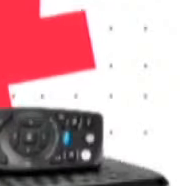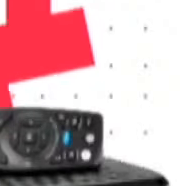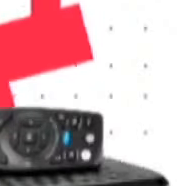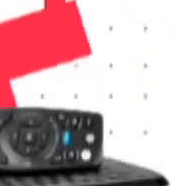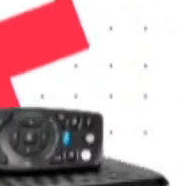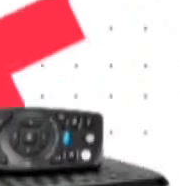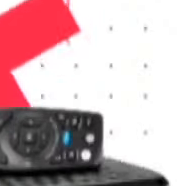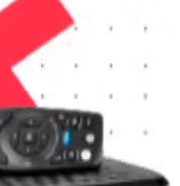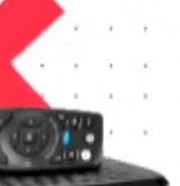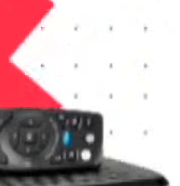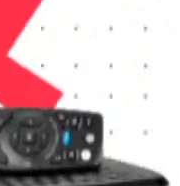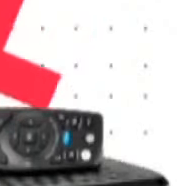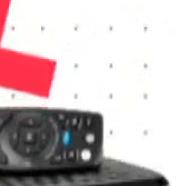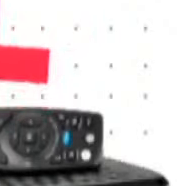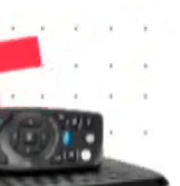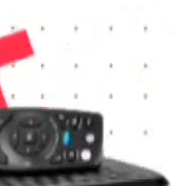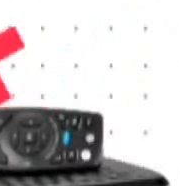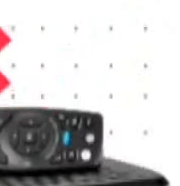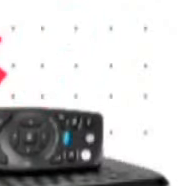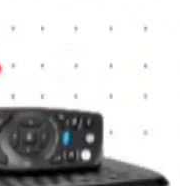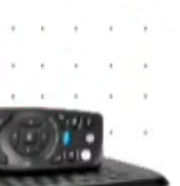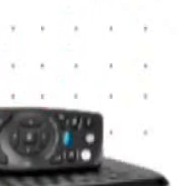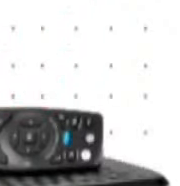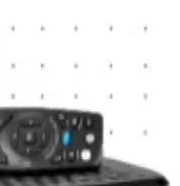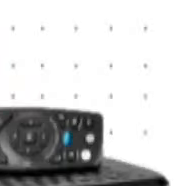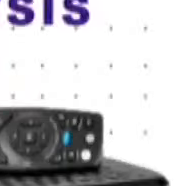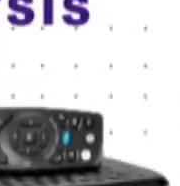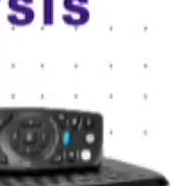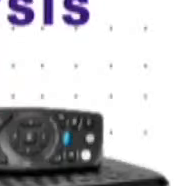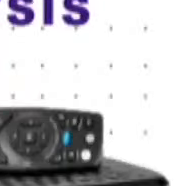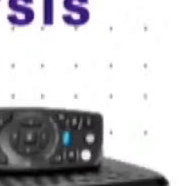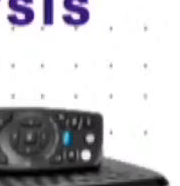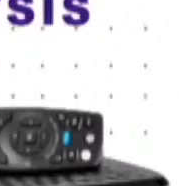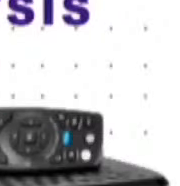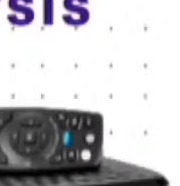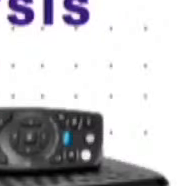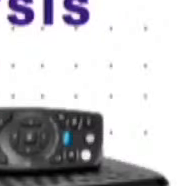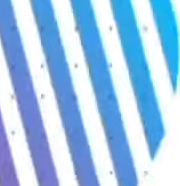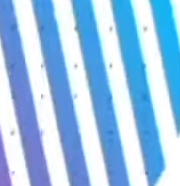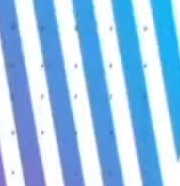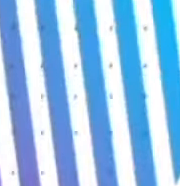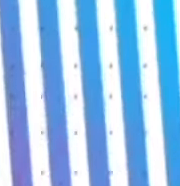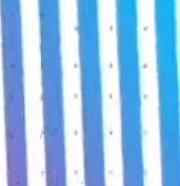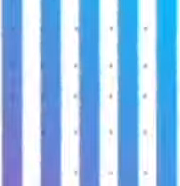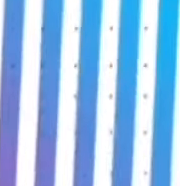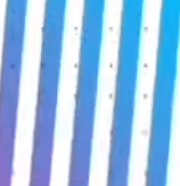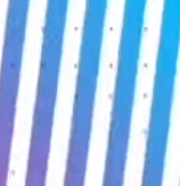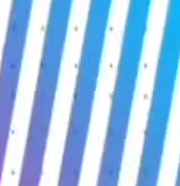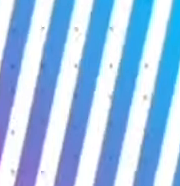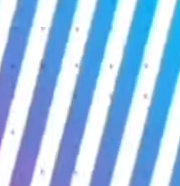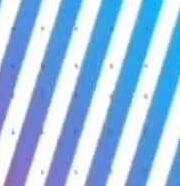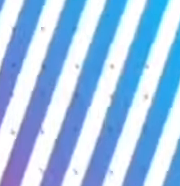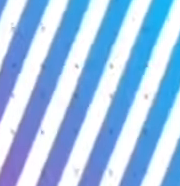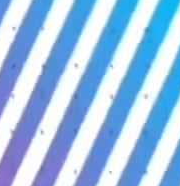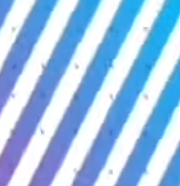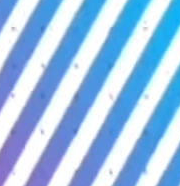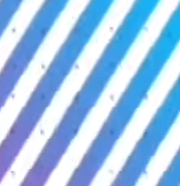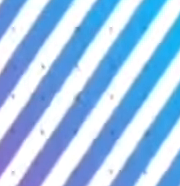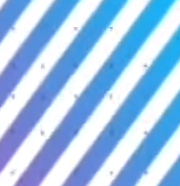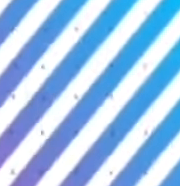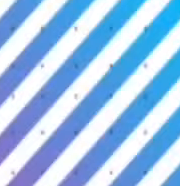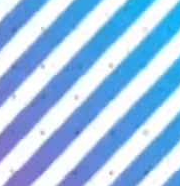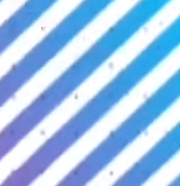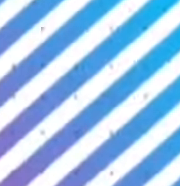TV set, DSTV decoders, cash and IT analysis for a winning business. To enter the competition by the times